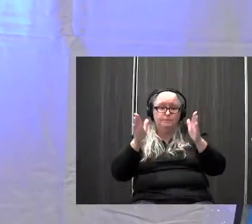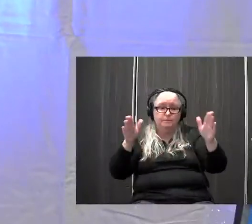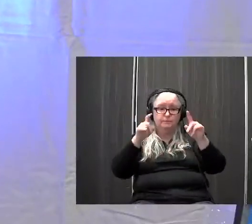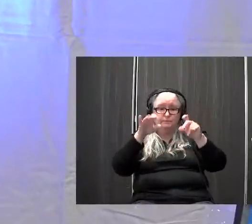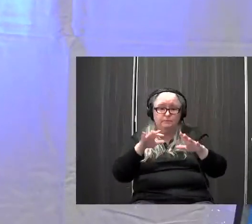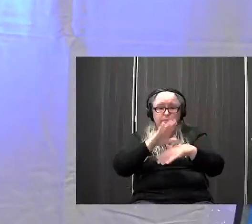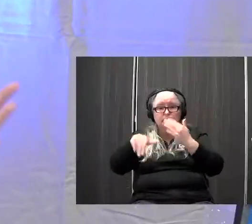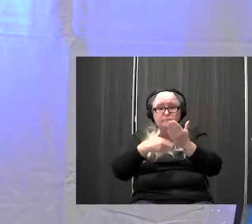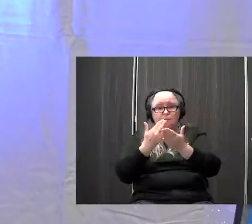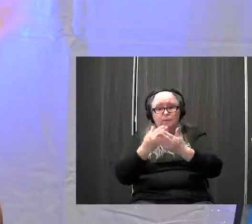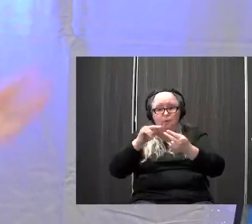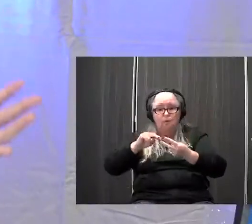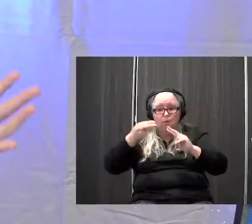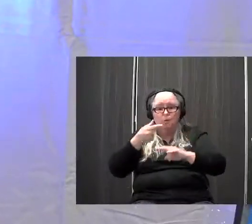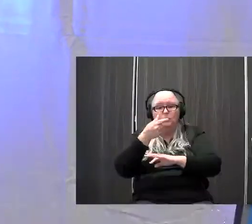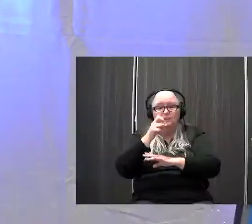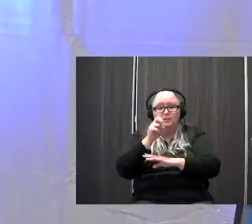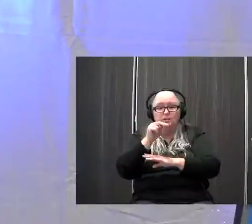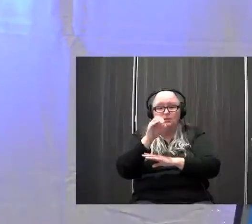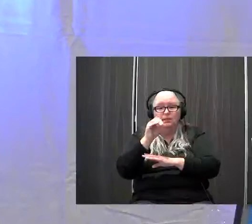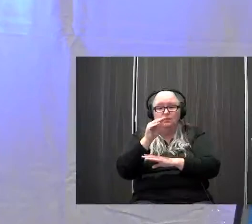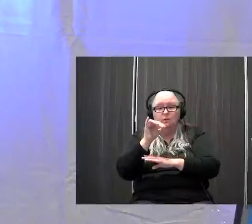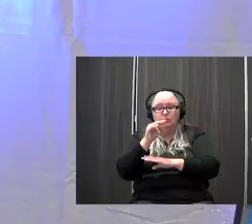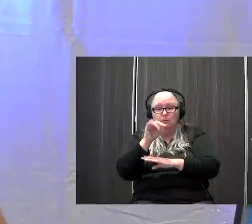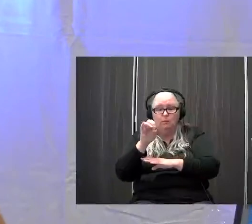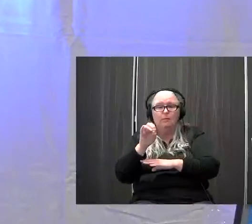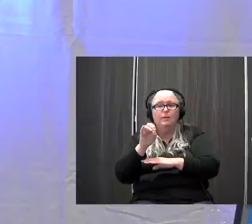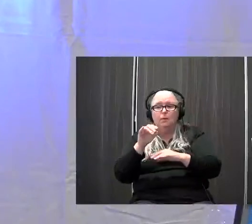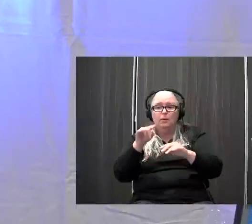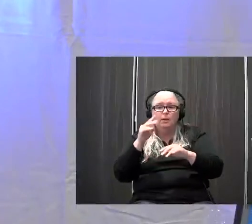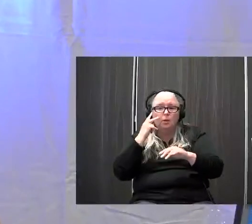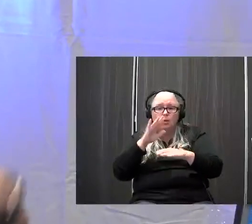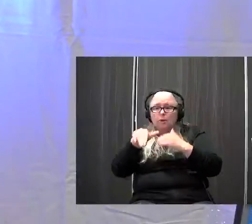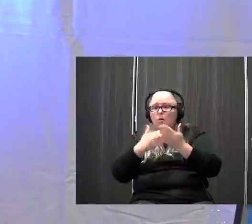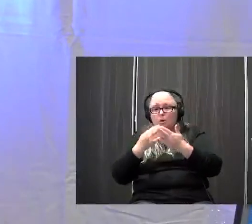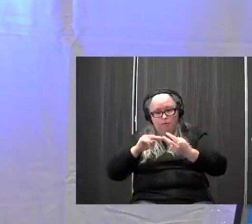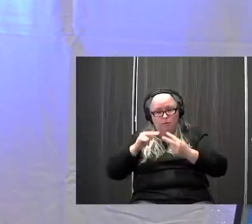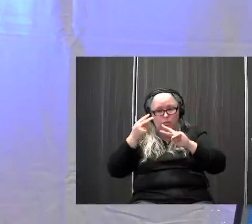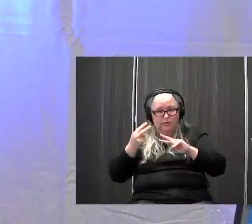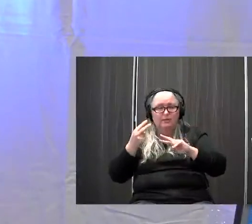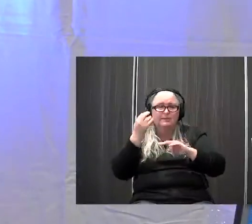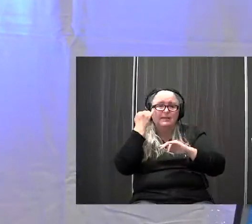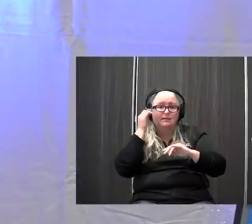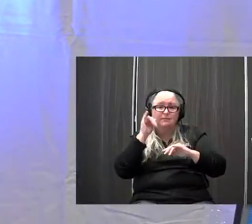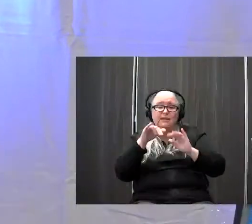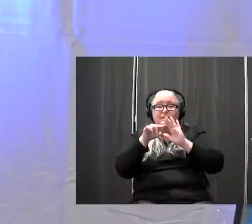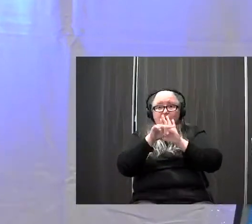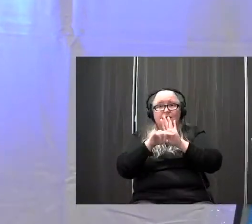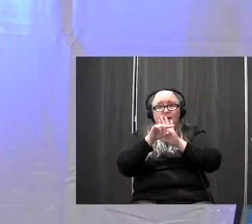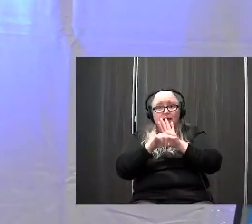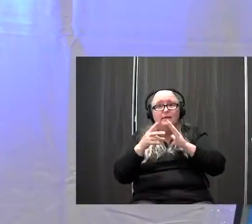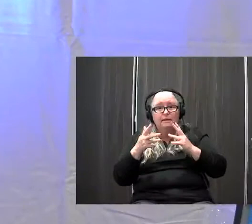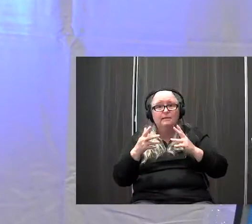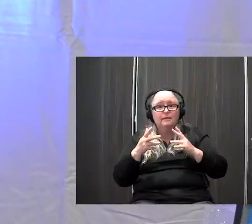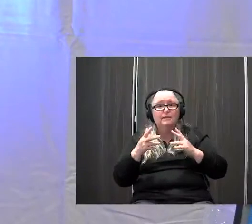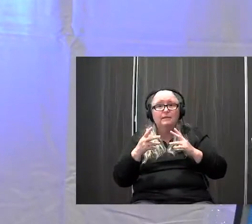whole genome, which just means we look at all the recipes to see if we can find any misspellings. And so if that's negative, but the child does meet criteria